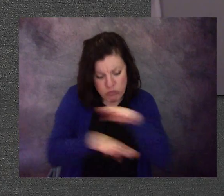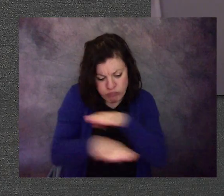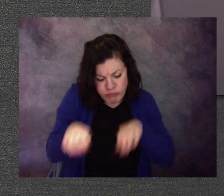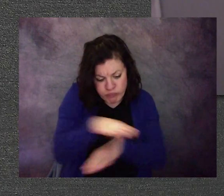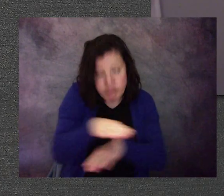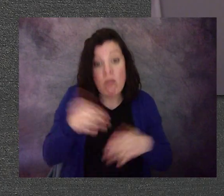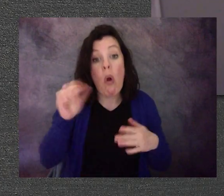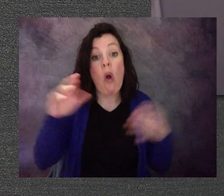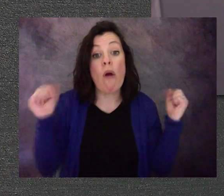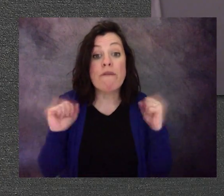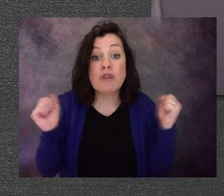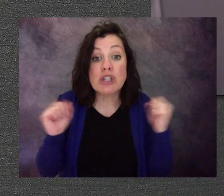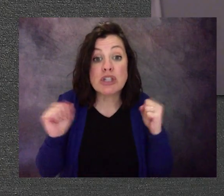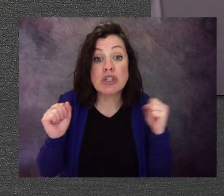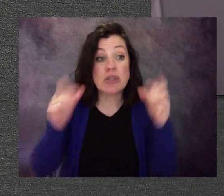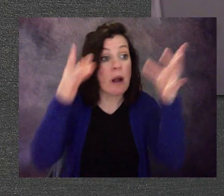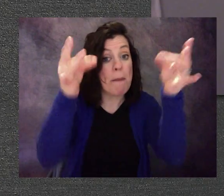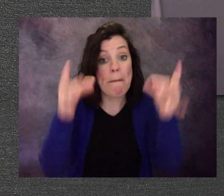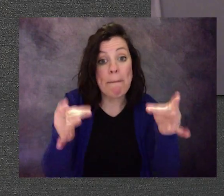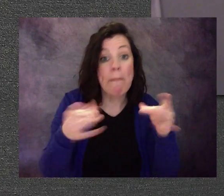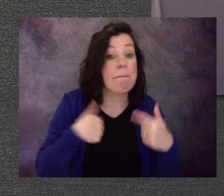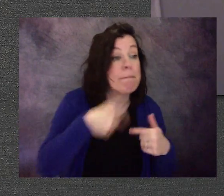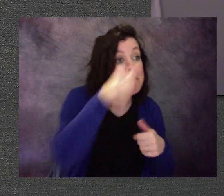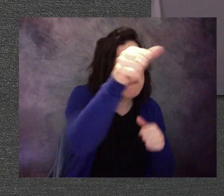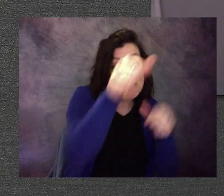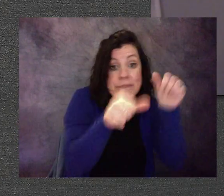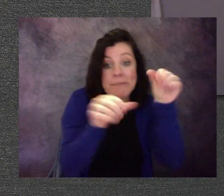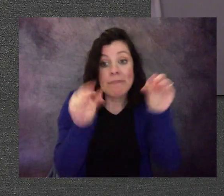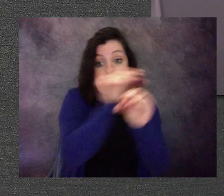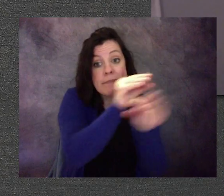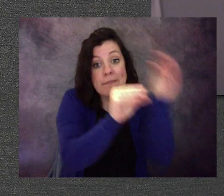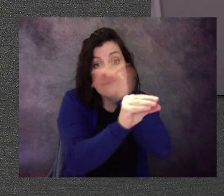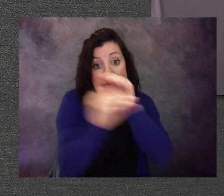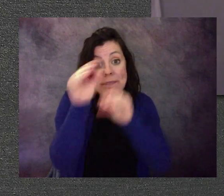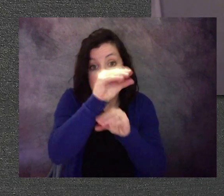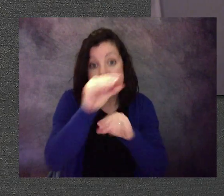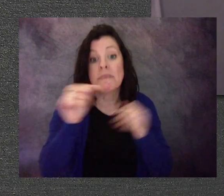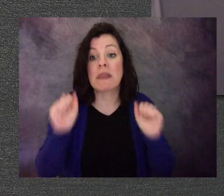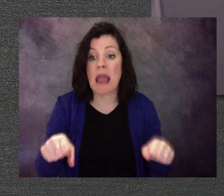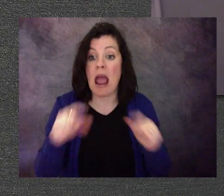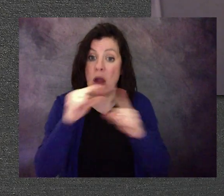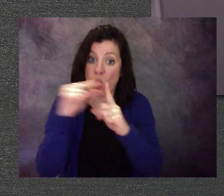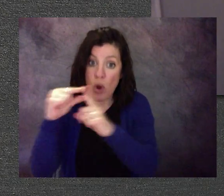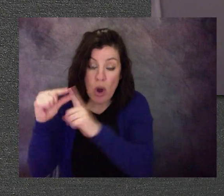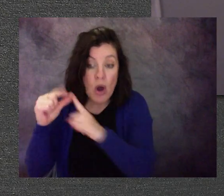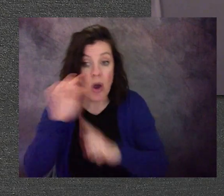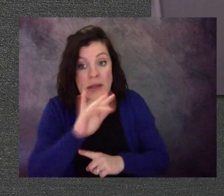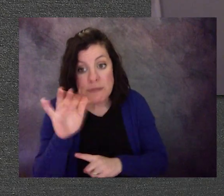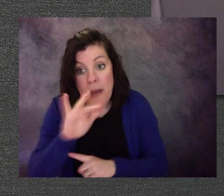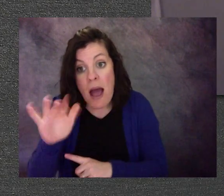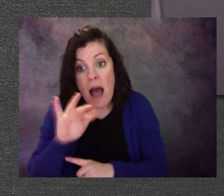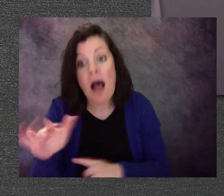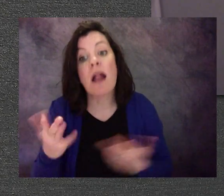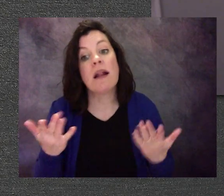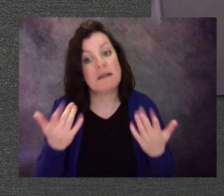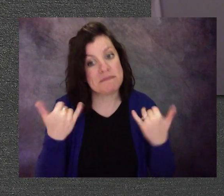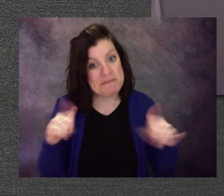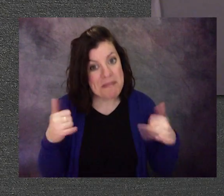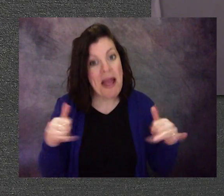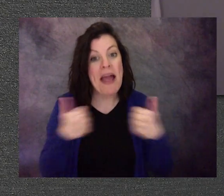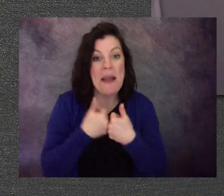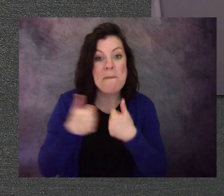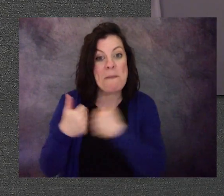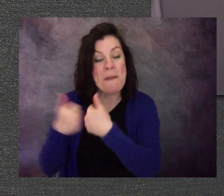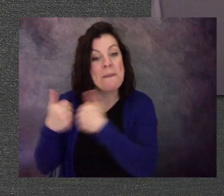anywhere that works for you. Practice writing your name with a marker, and then you can use it to play some different